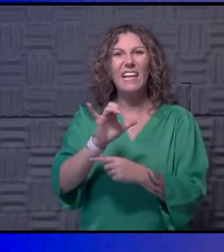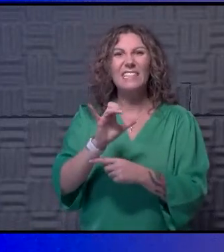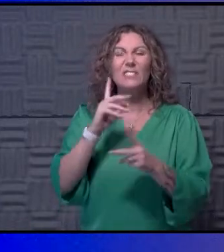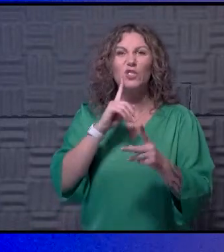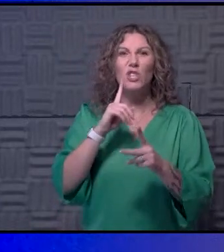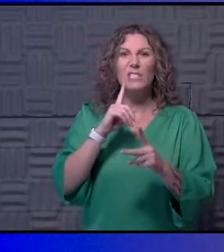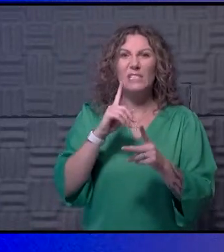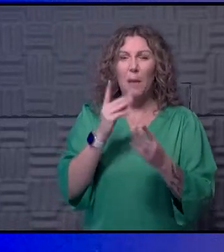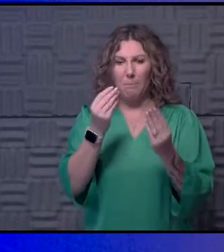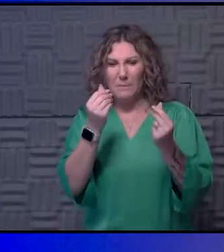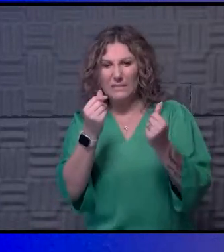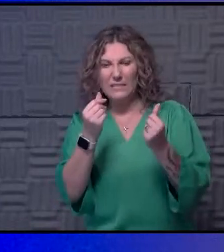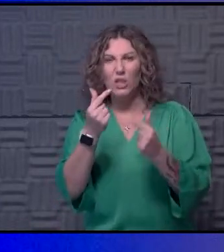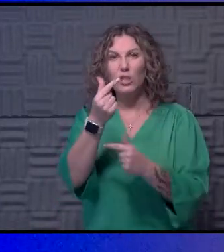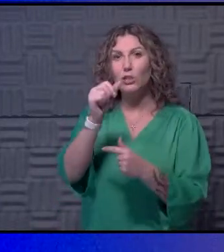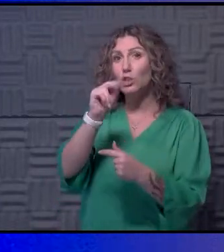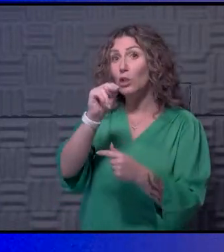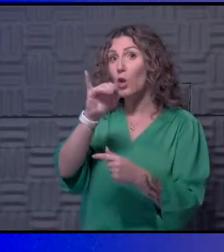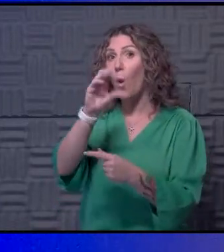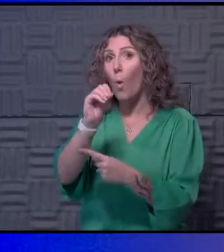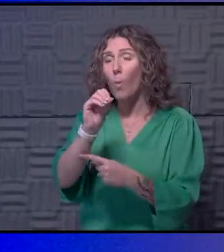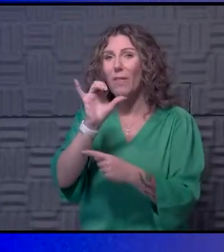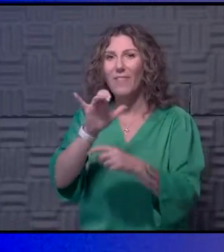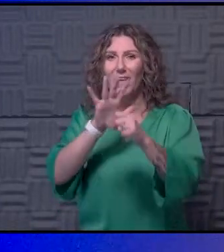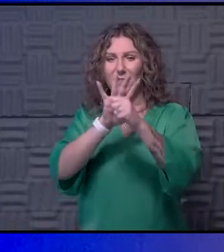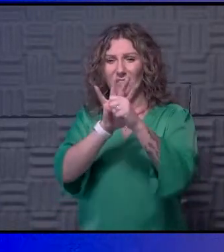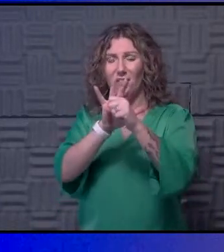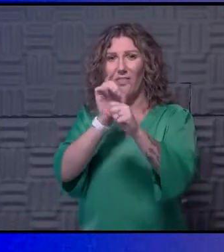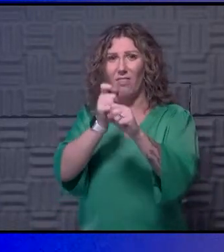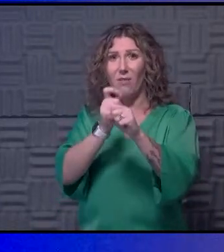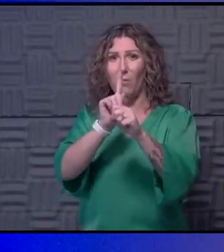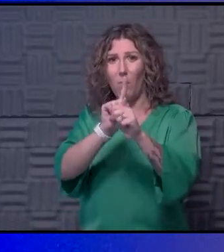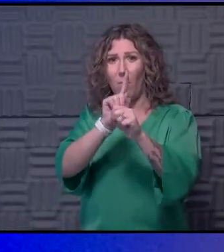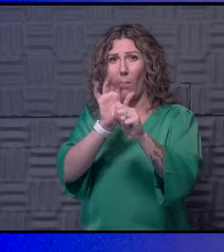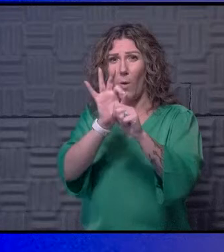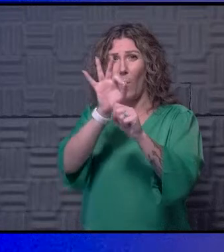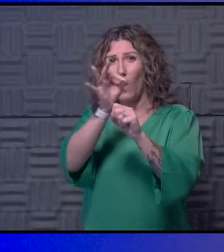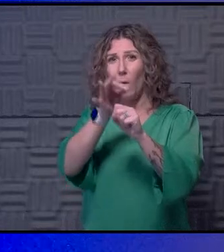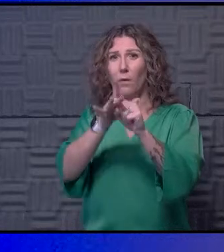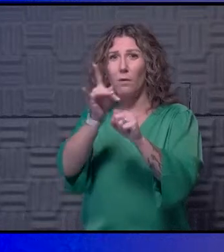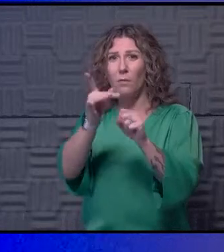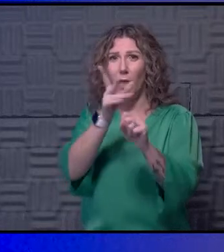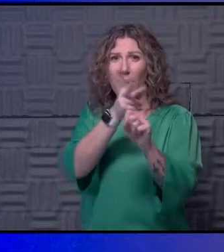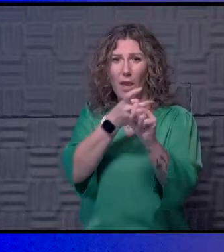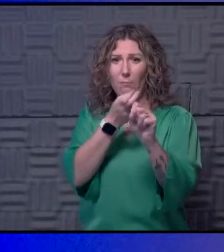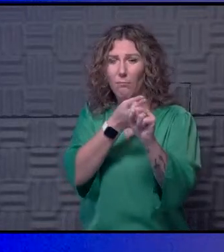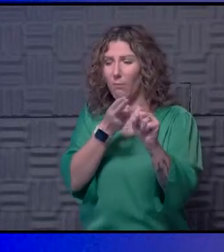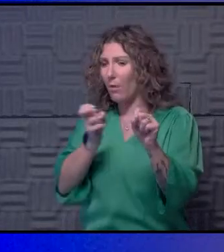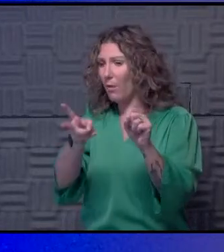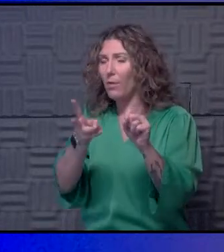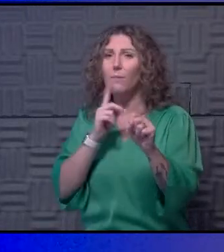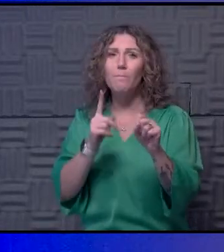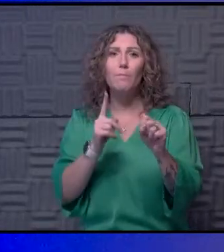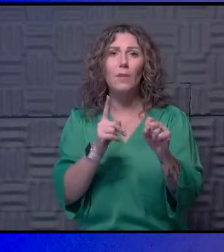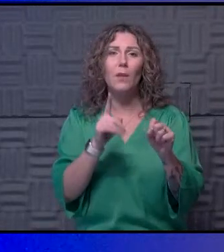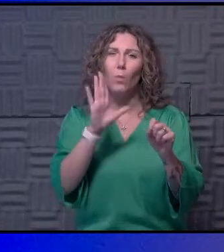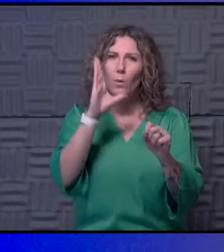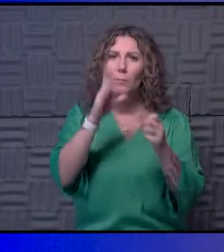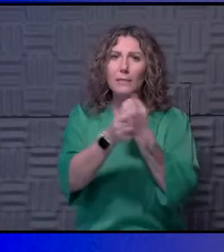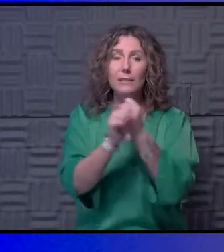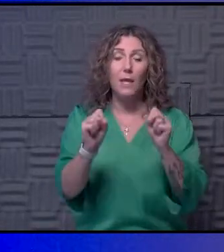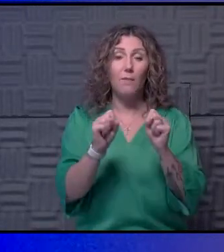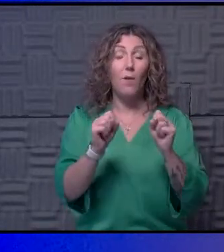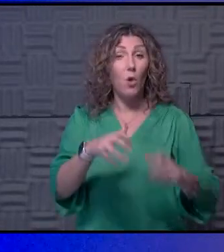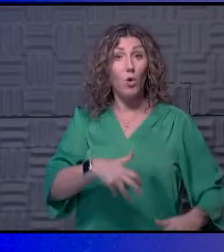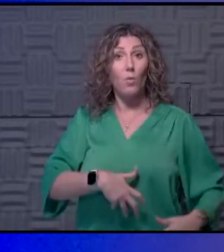a part of the virus, and that's the spike protein. So for those, it's most likely going to be very safe. What about pregnant people? Right